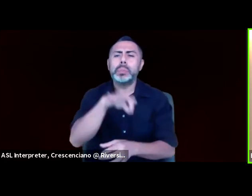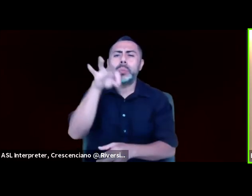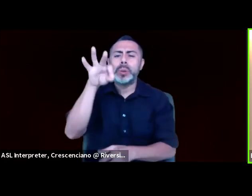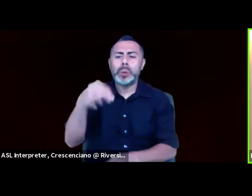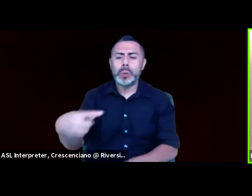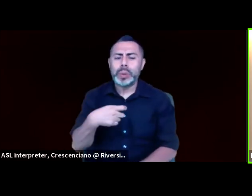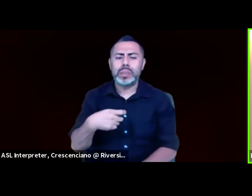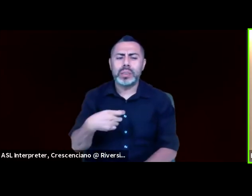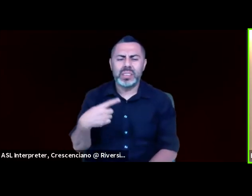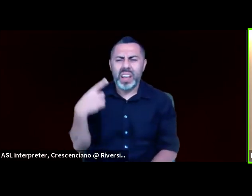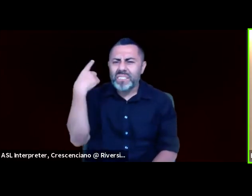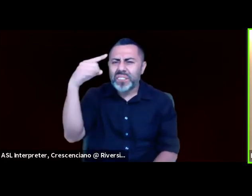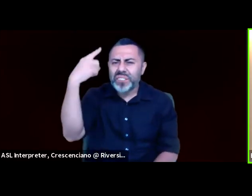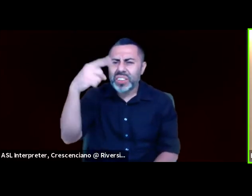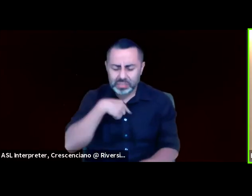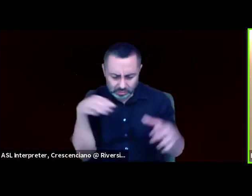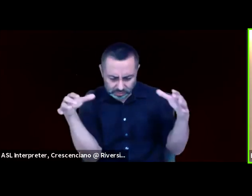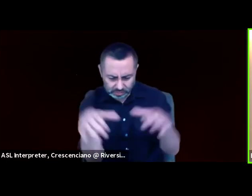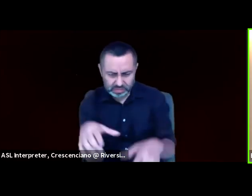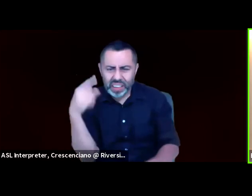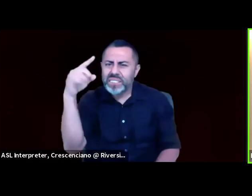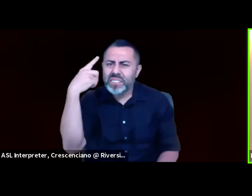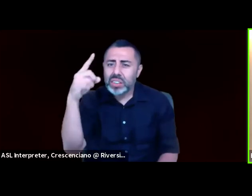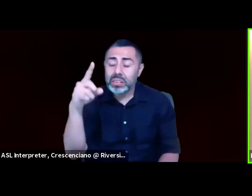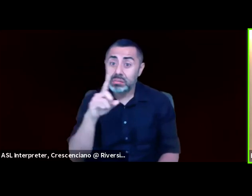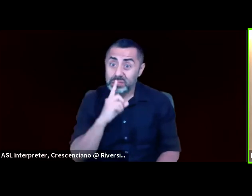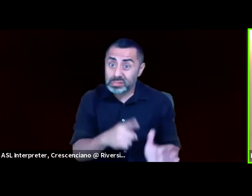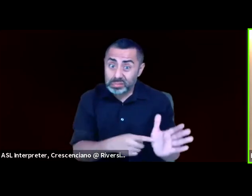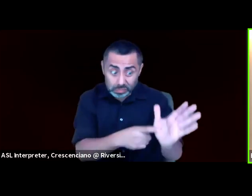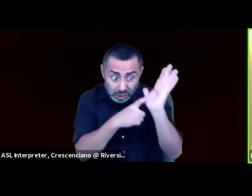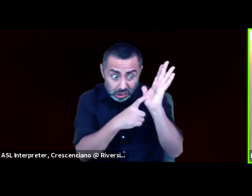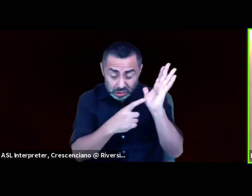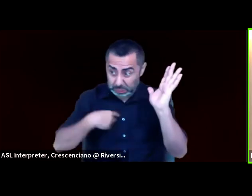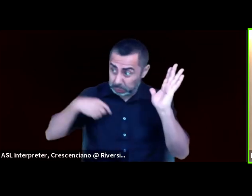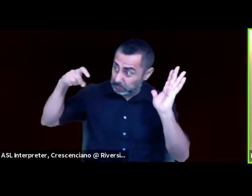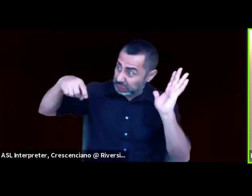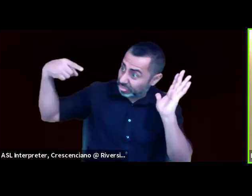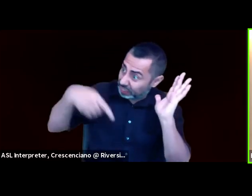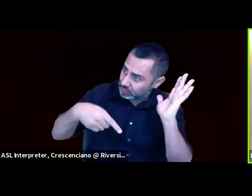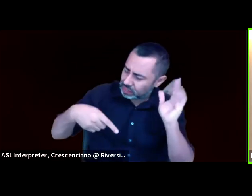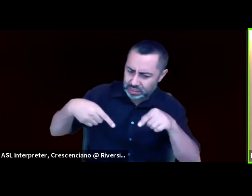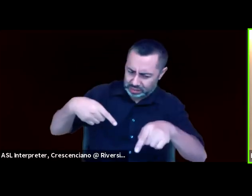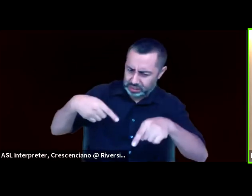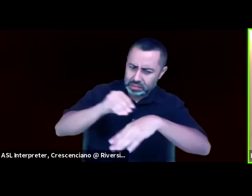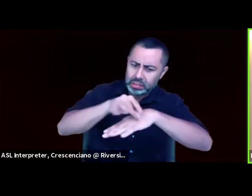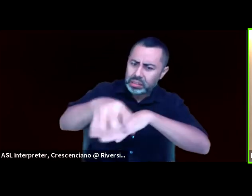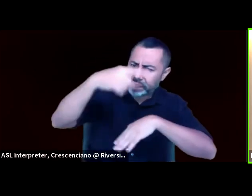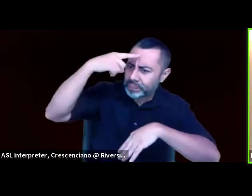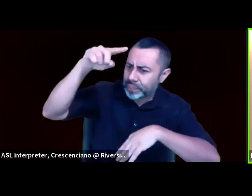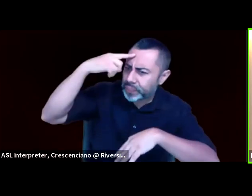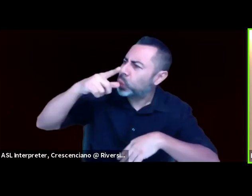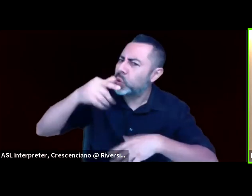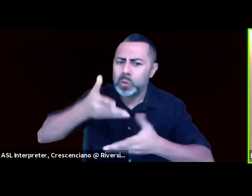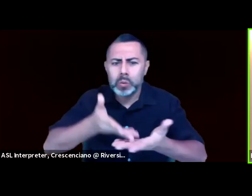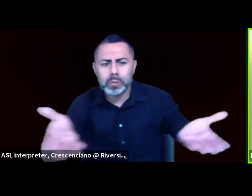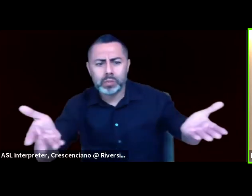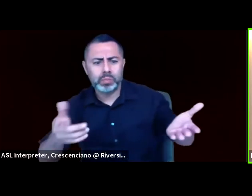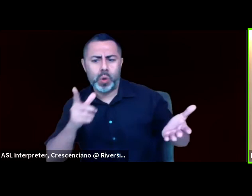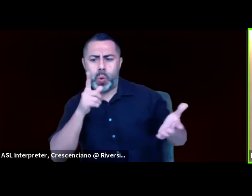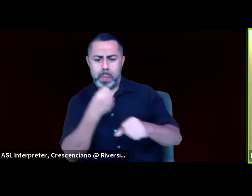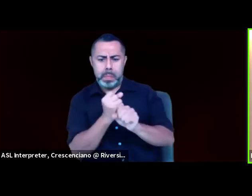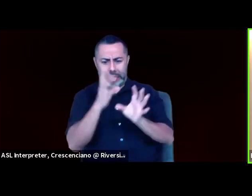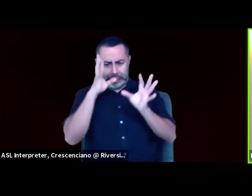needed? Who is this for? And who gets to decide?" This invites a set of questions that every